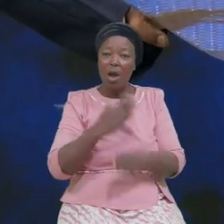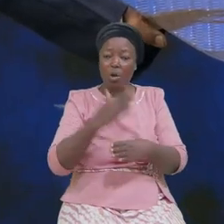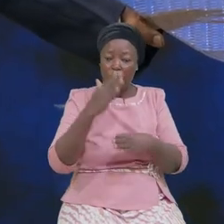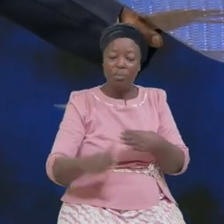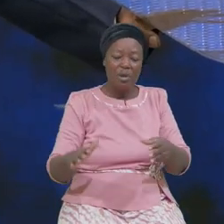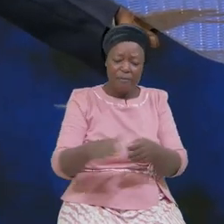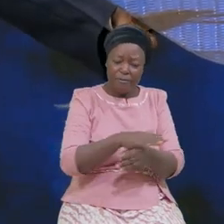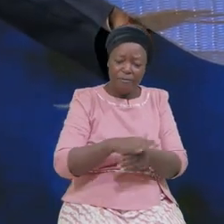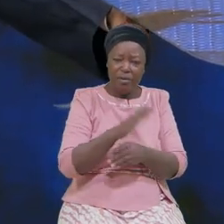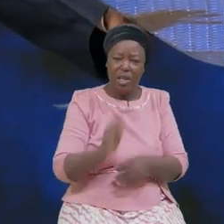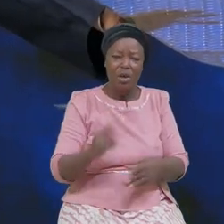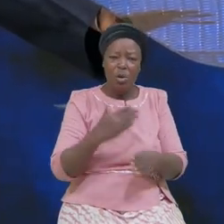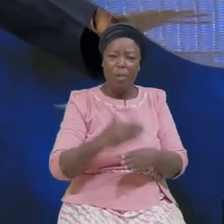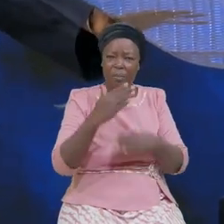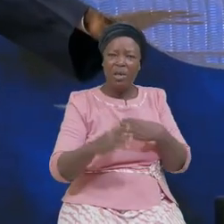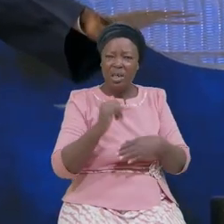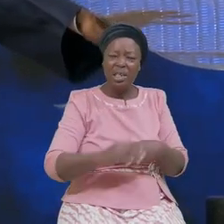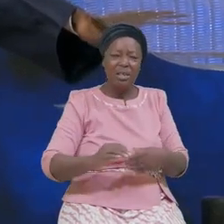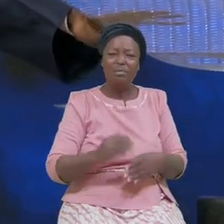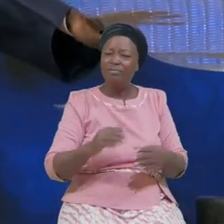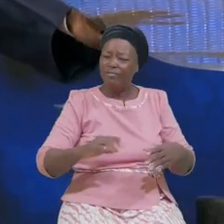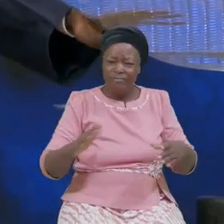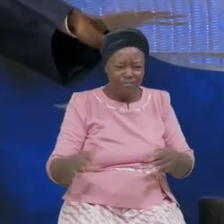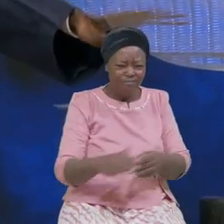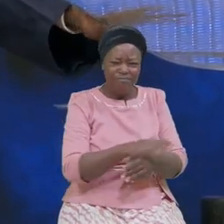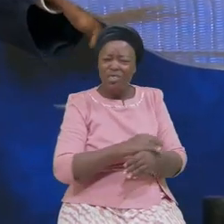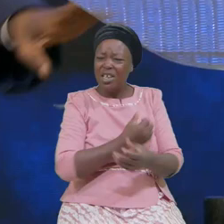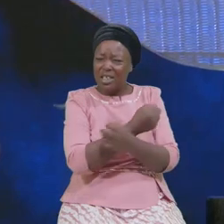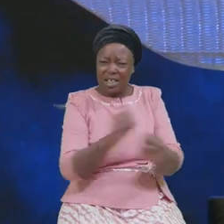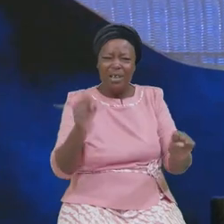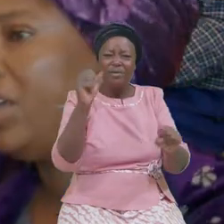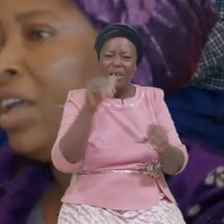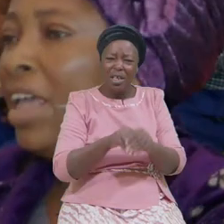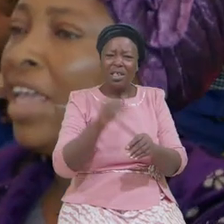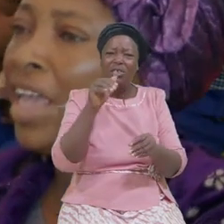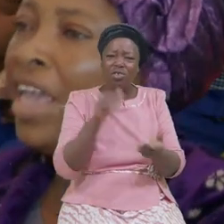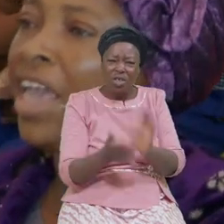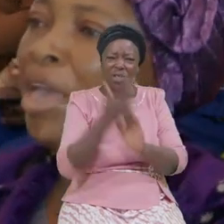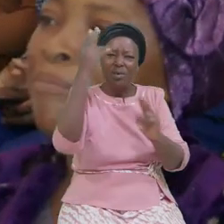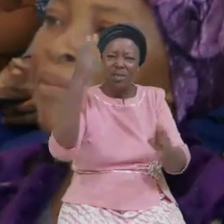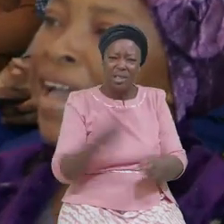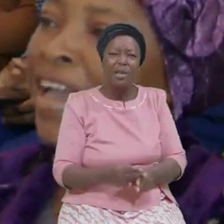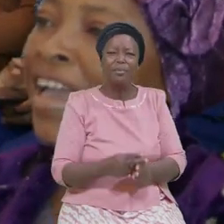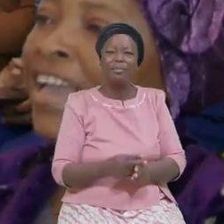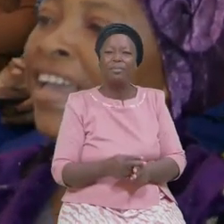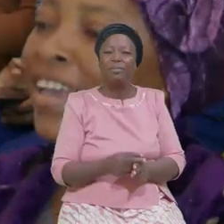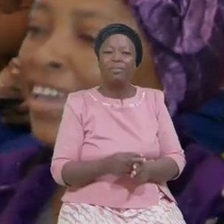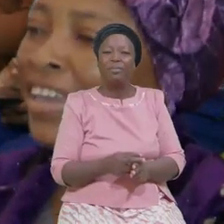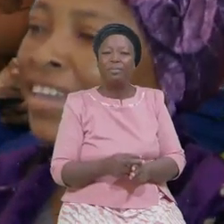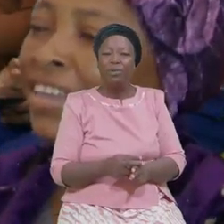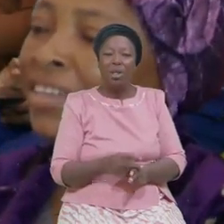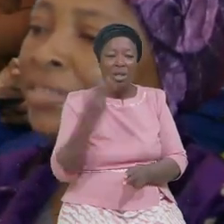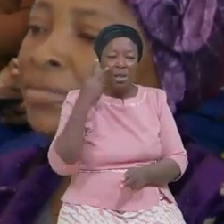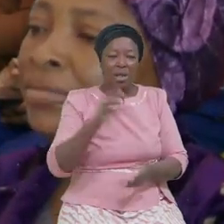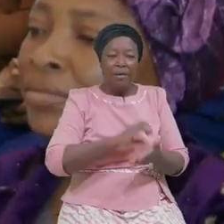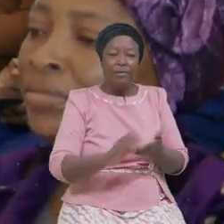fully, completely, comprehensively saved in Jesus' name. Look at verse